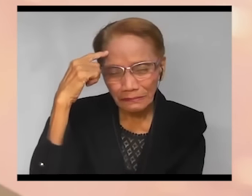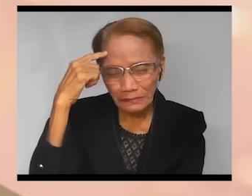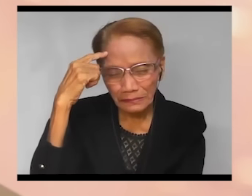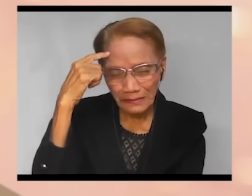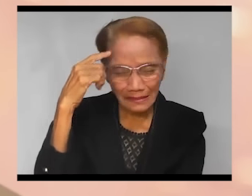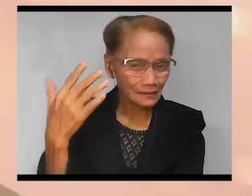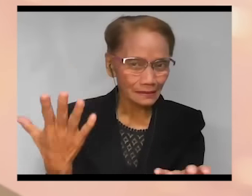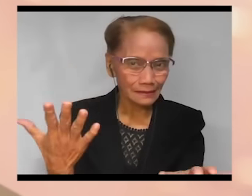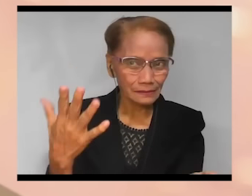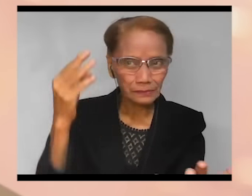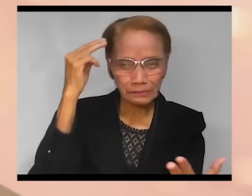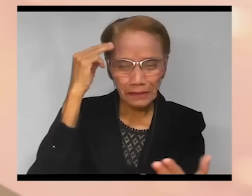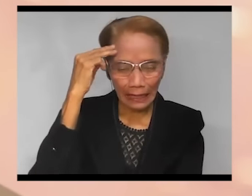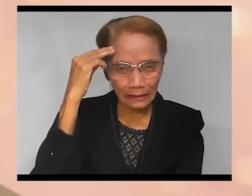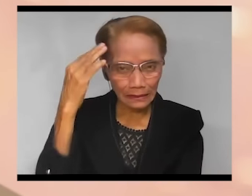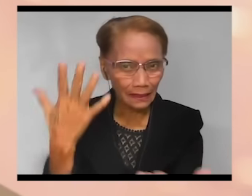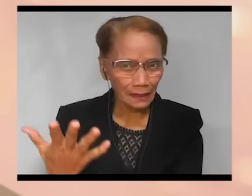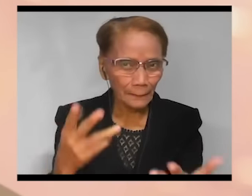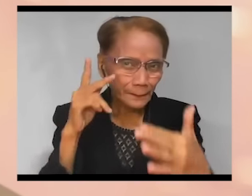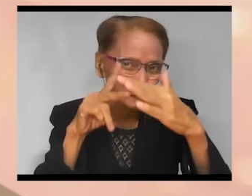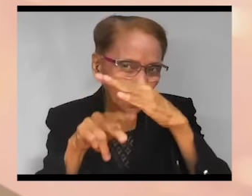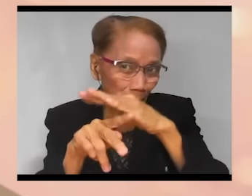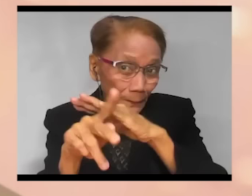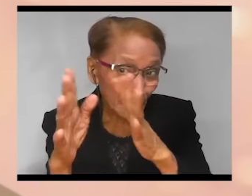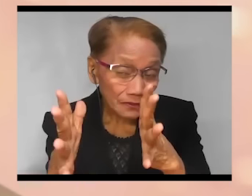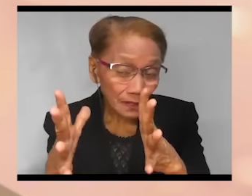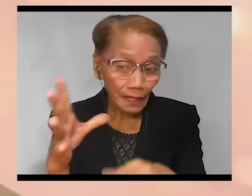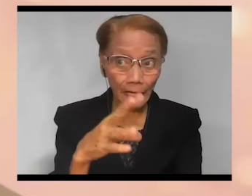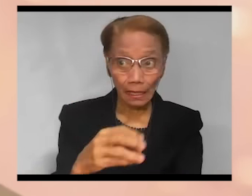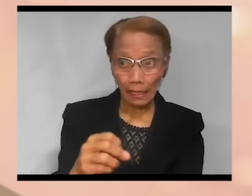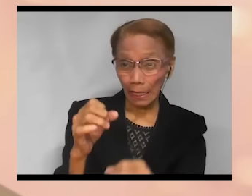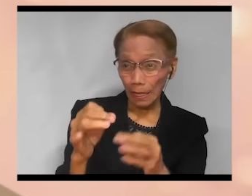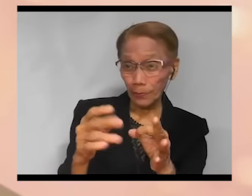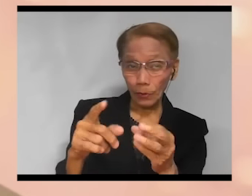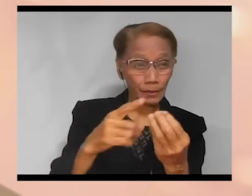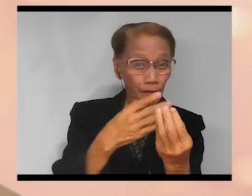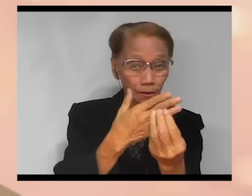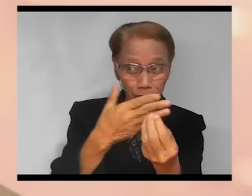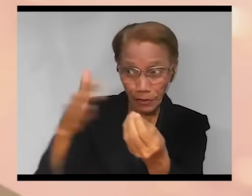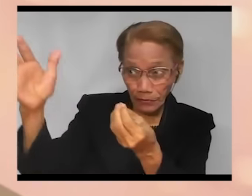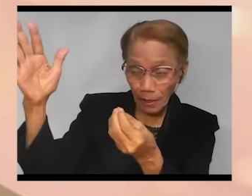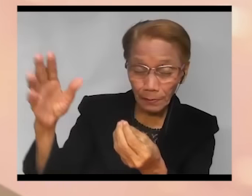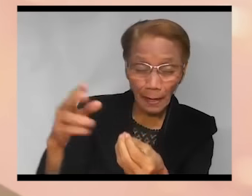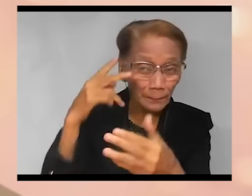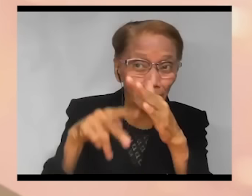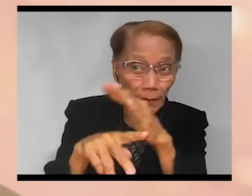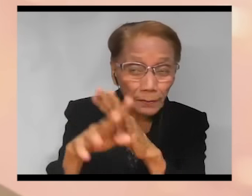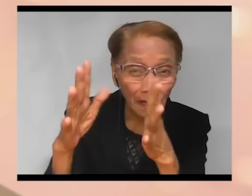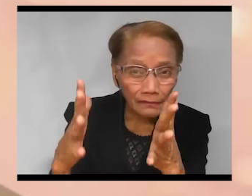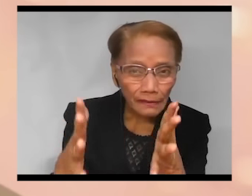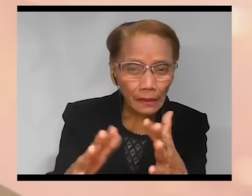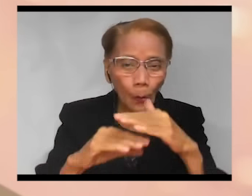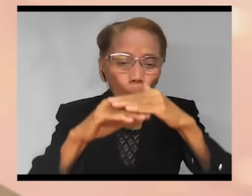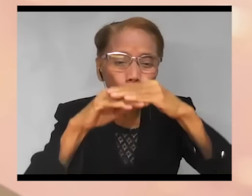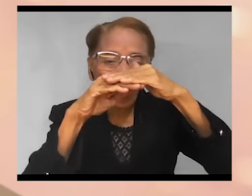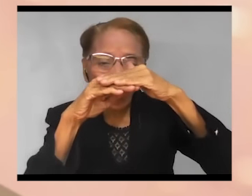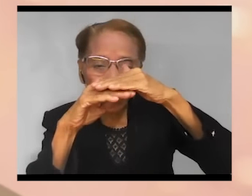Profit. And when you are driven by profit, you reduce